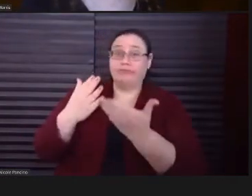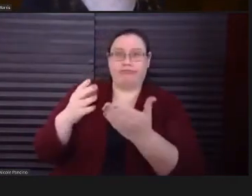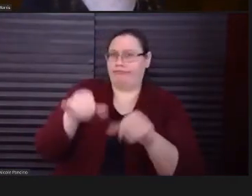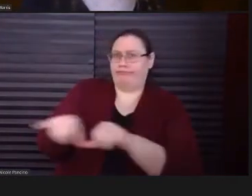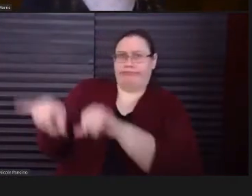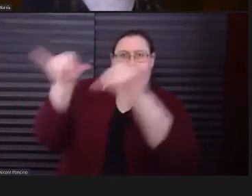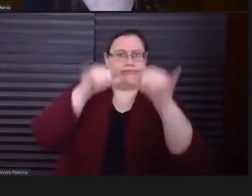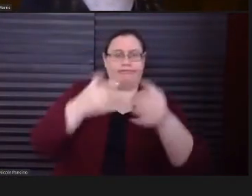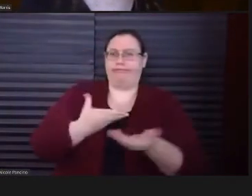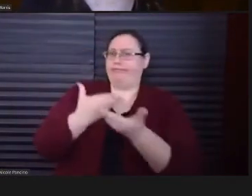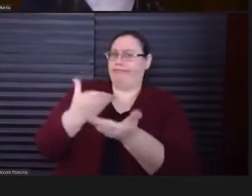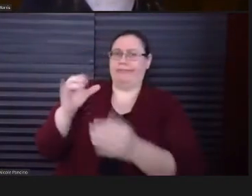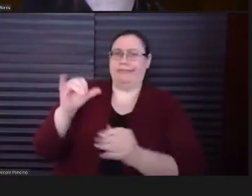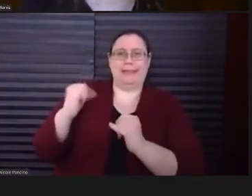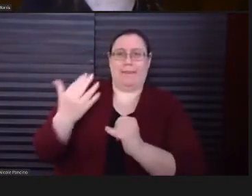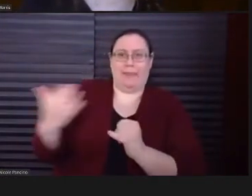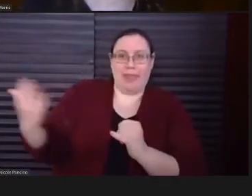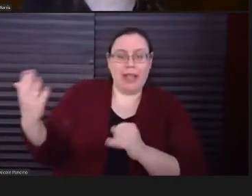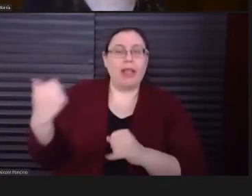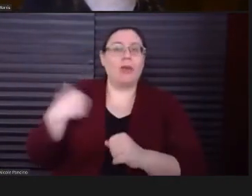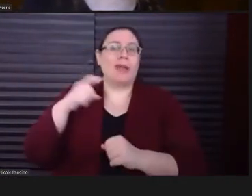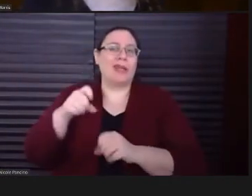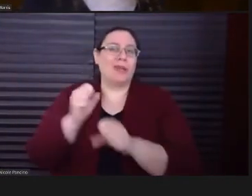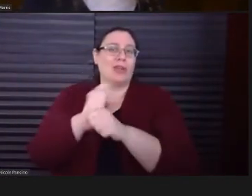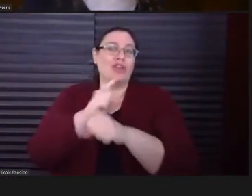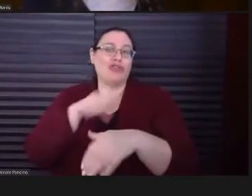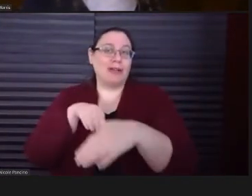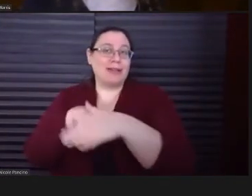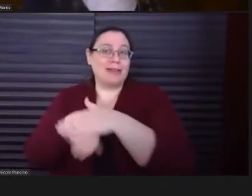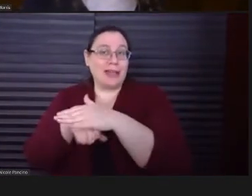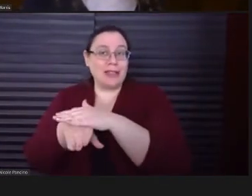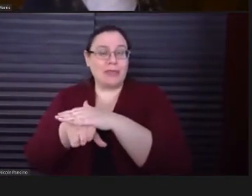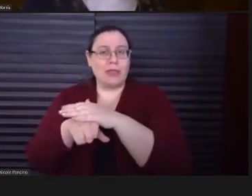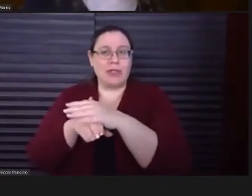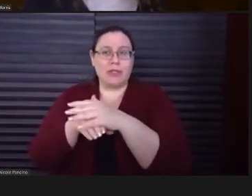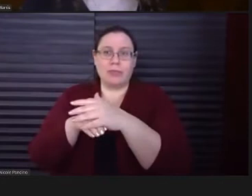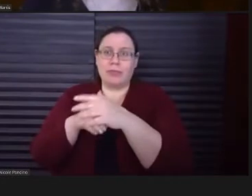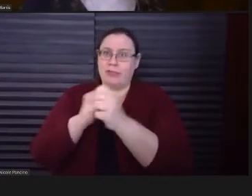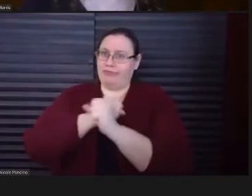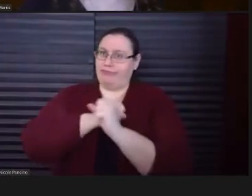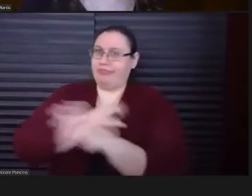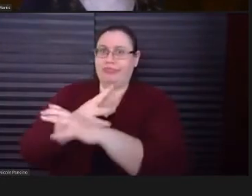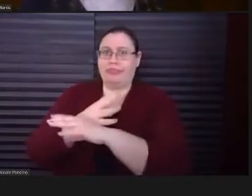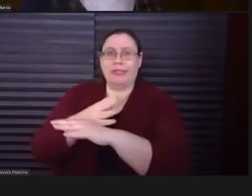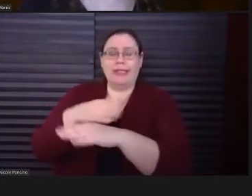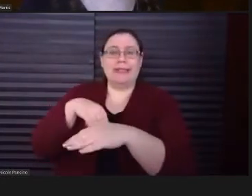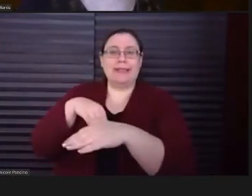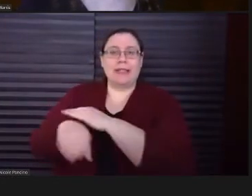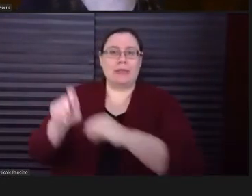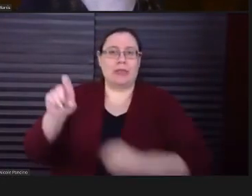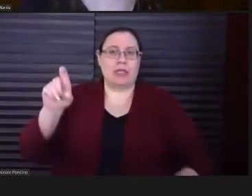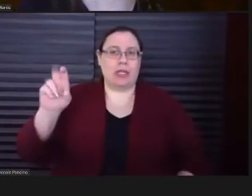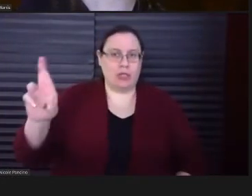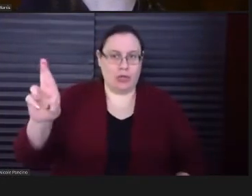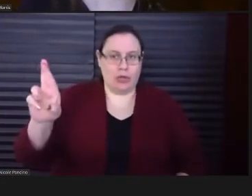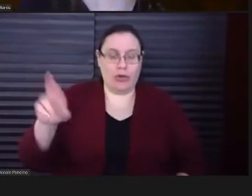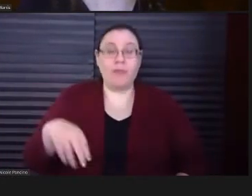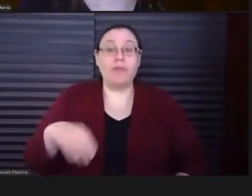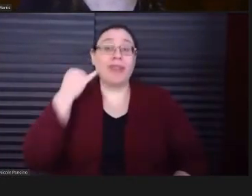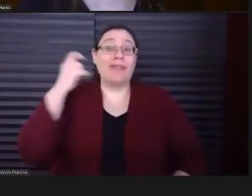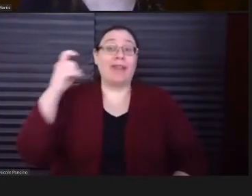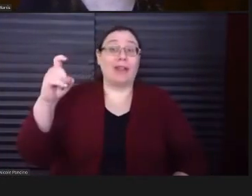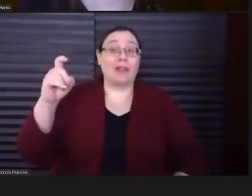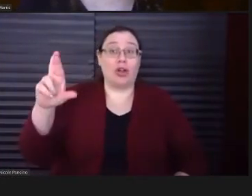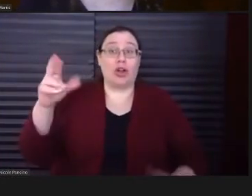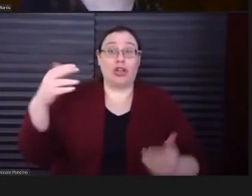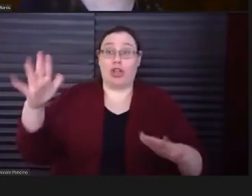else. We need to make accessibility born accessible in XR. And if XR has already been